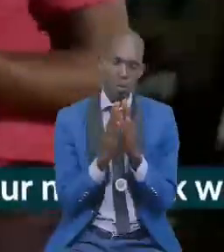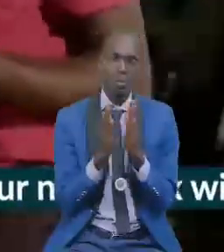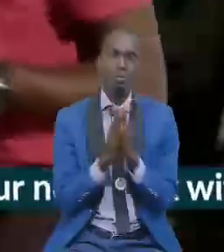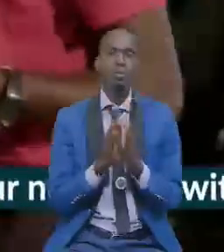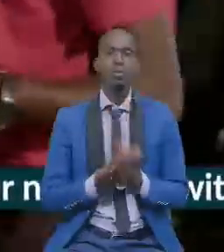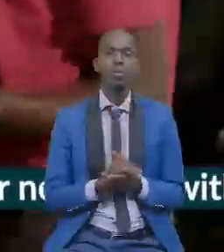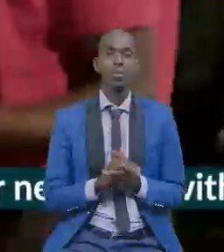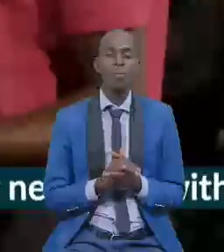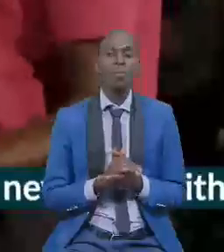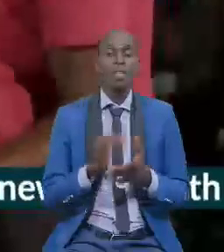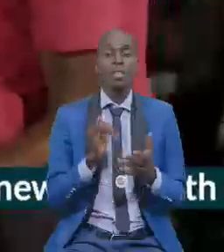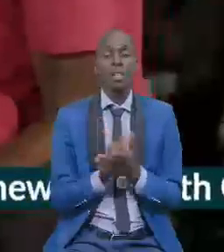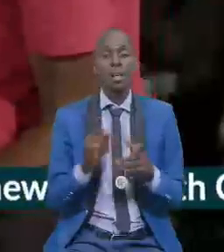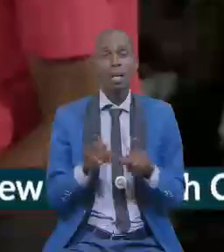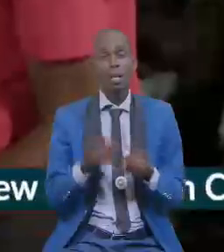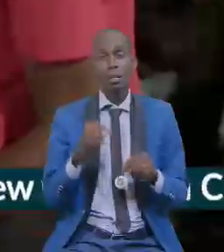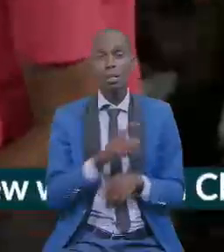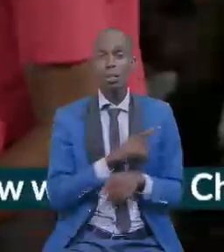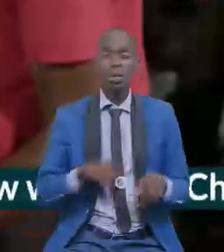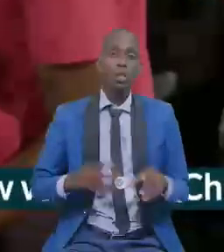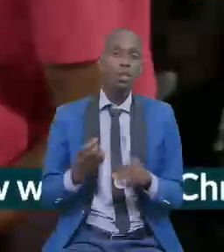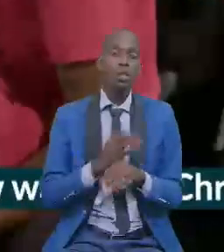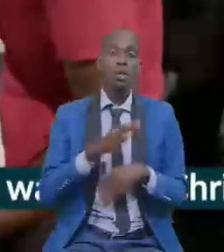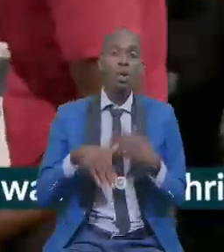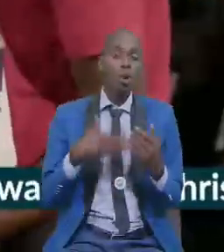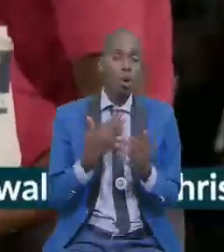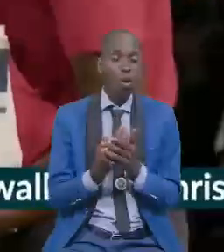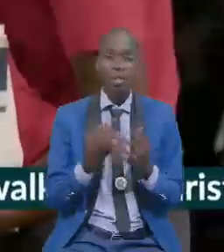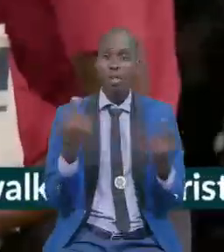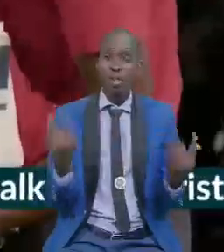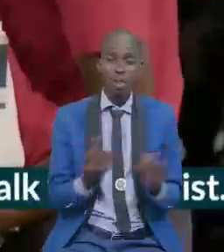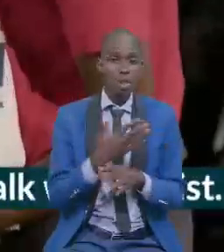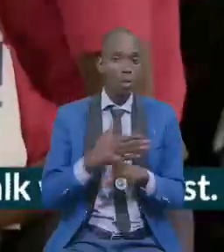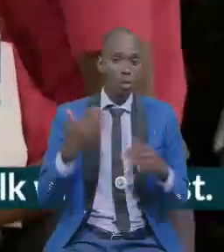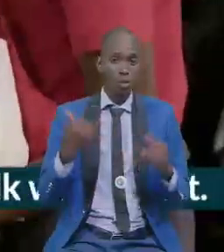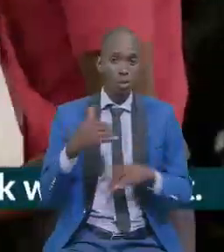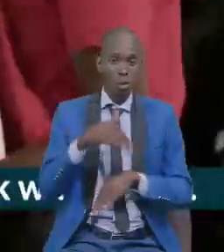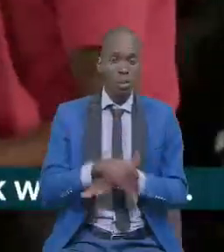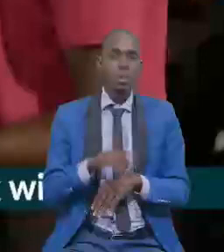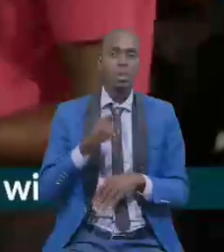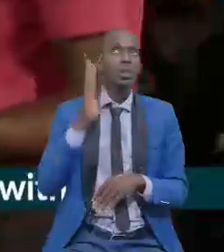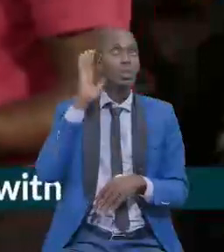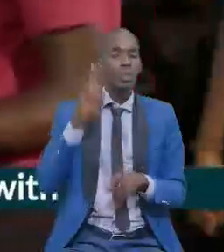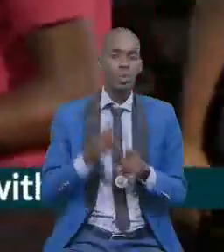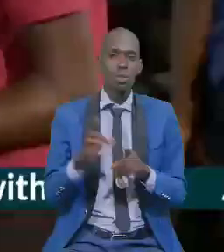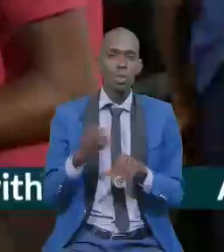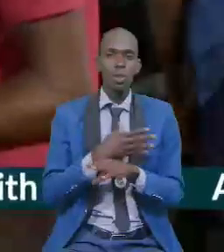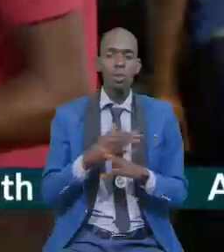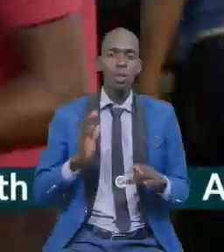that as the Lord takes away all sins tonight, he also takes away all sicknesses.